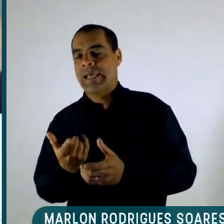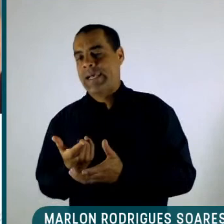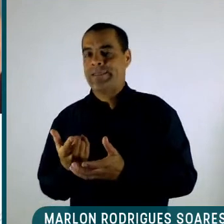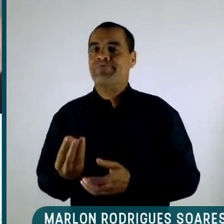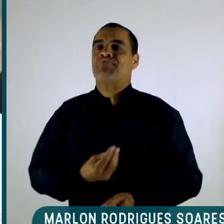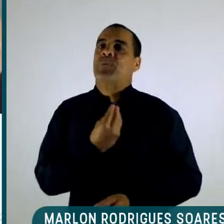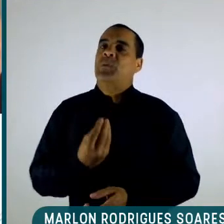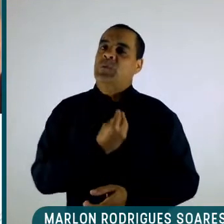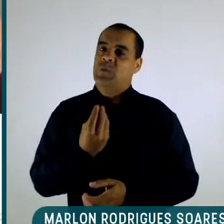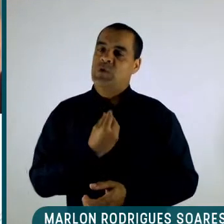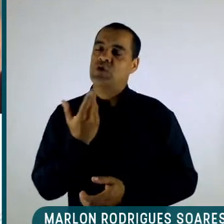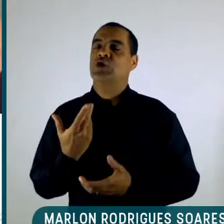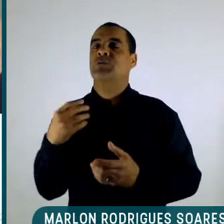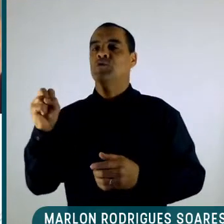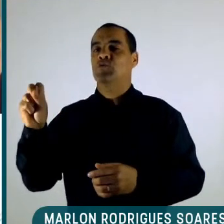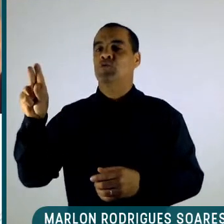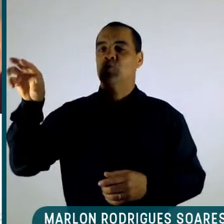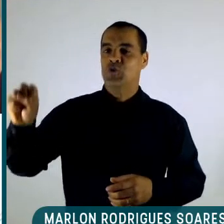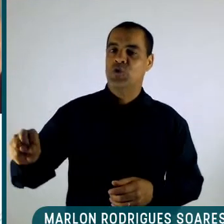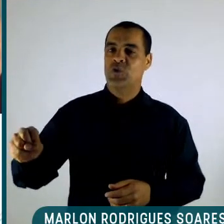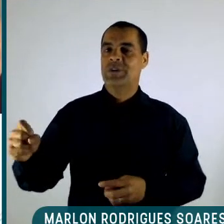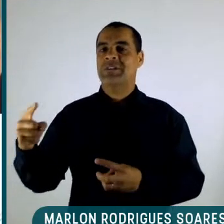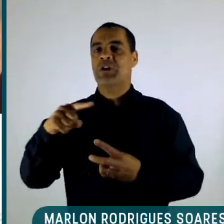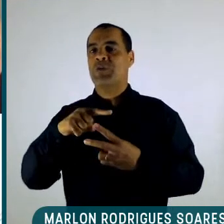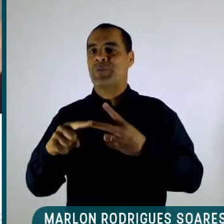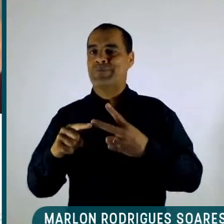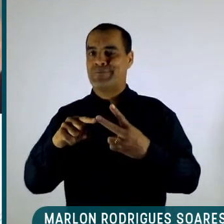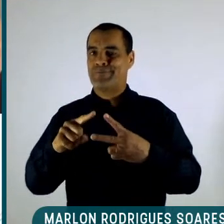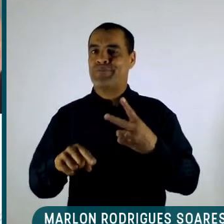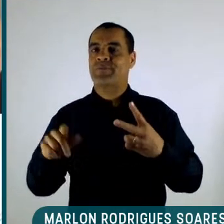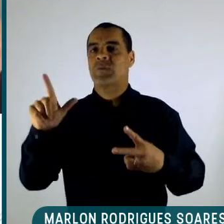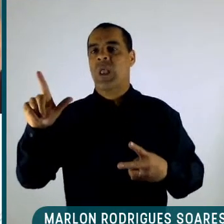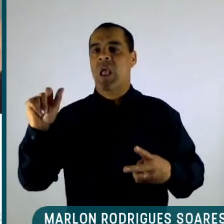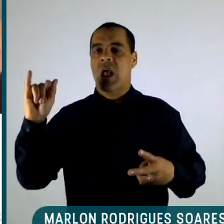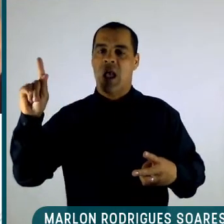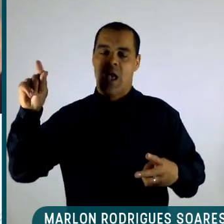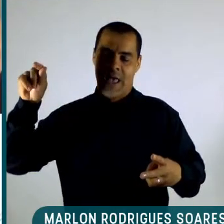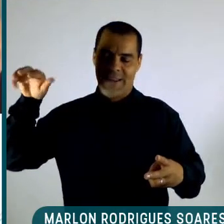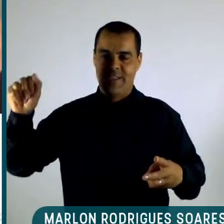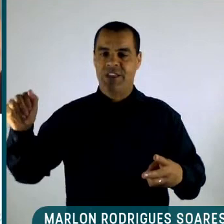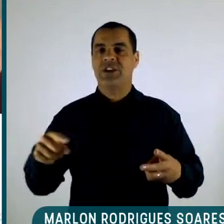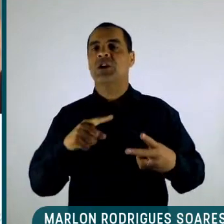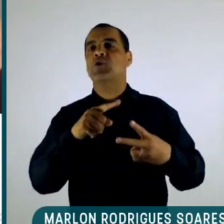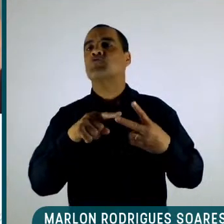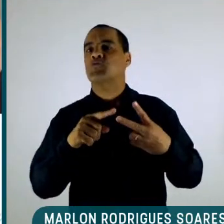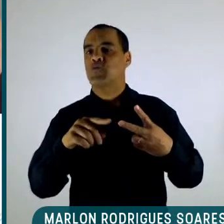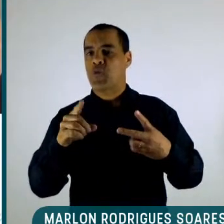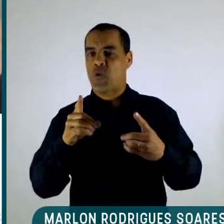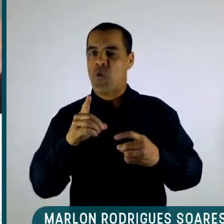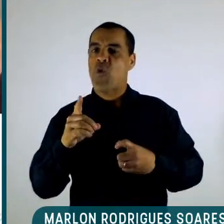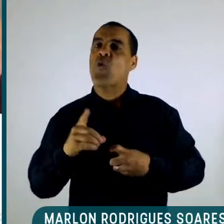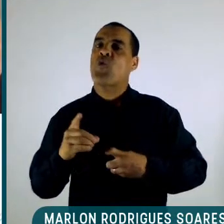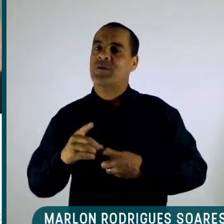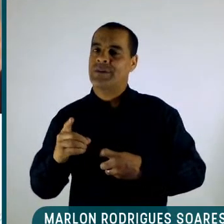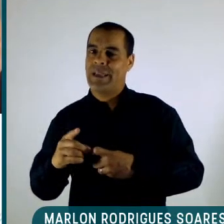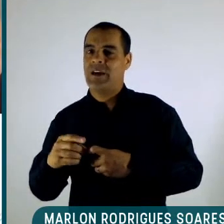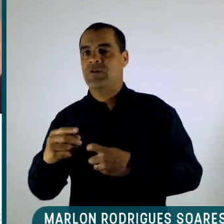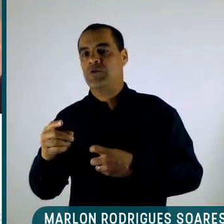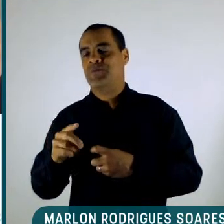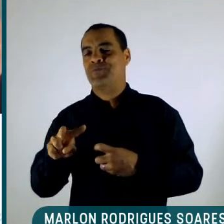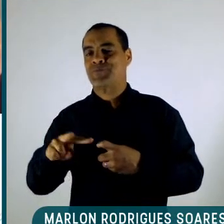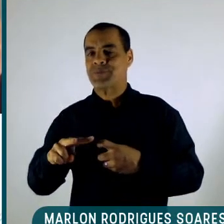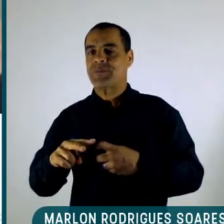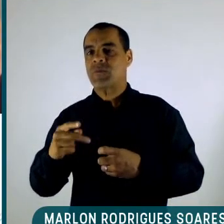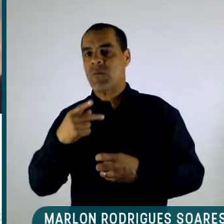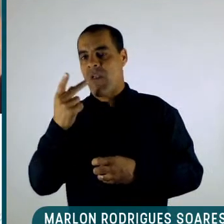this development and integration. Both Ligia and Dráuzio, they gave example about the NHS, which